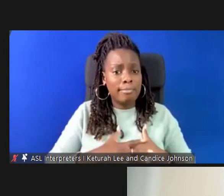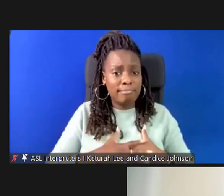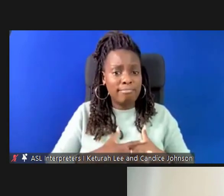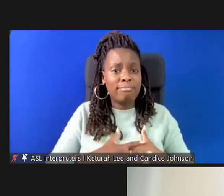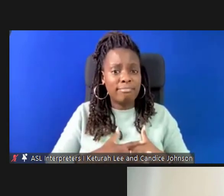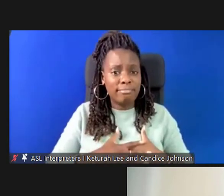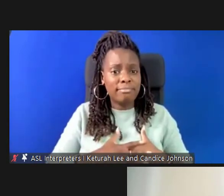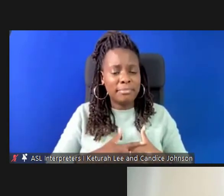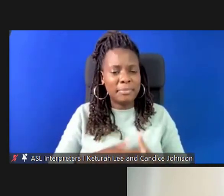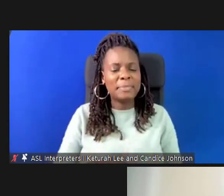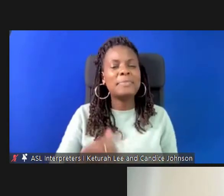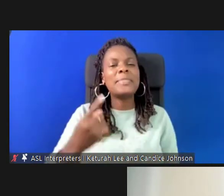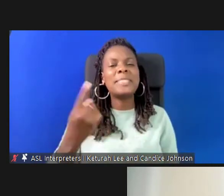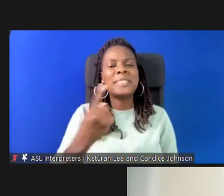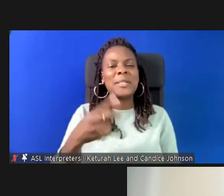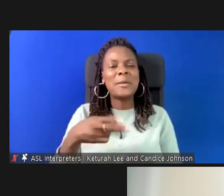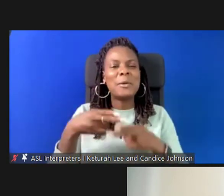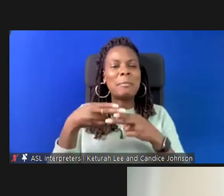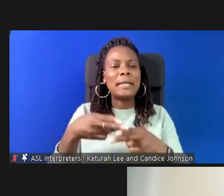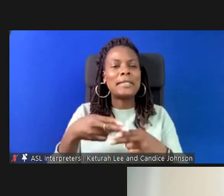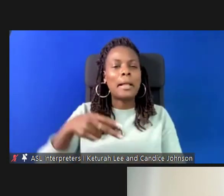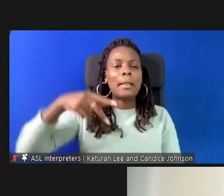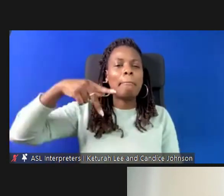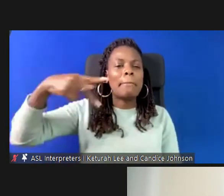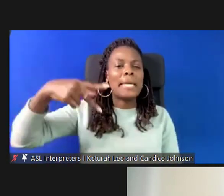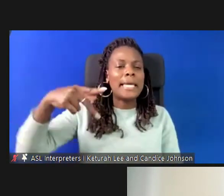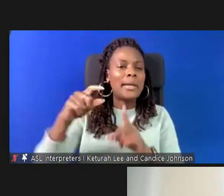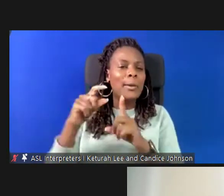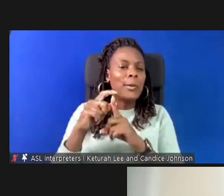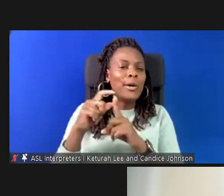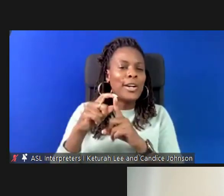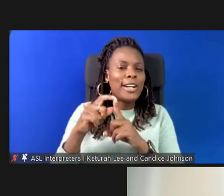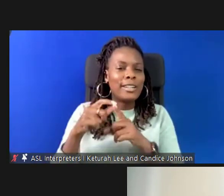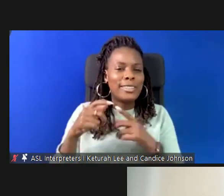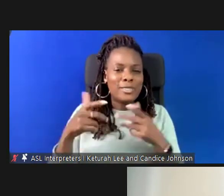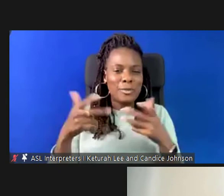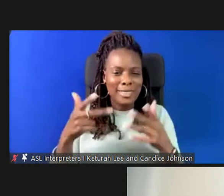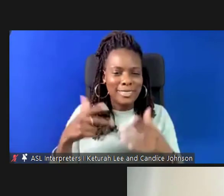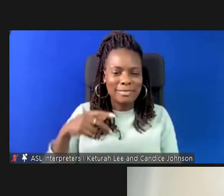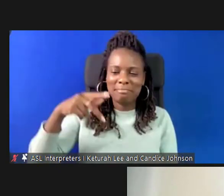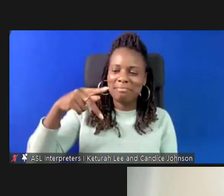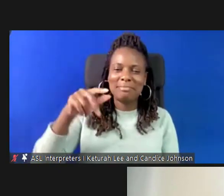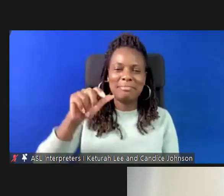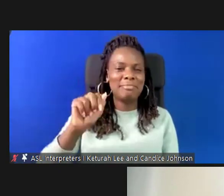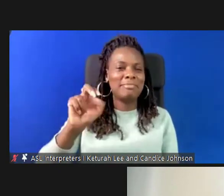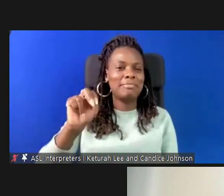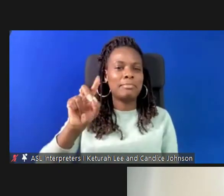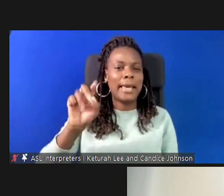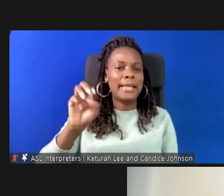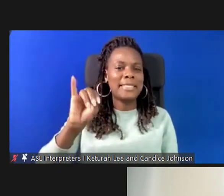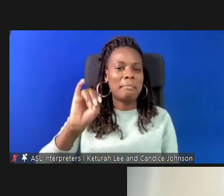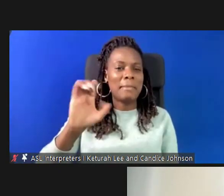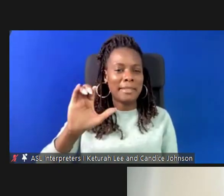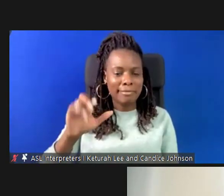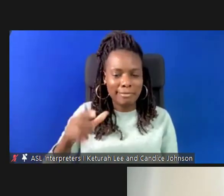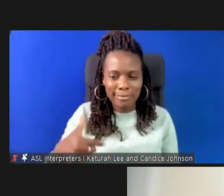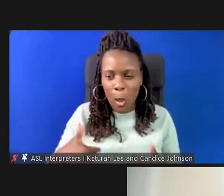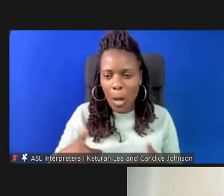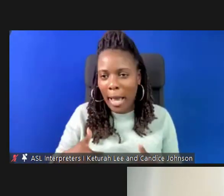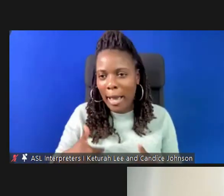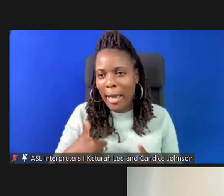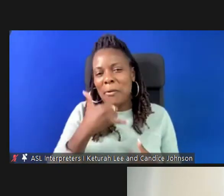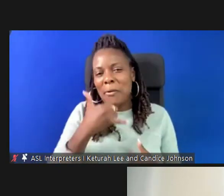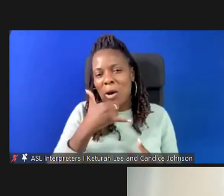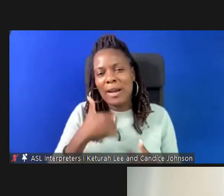Someone mentioned the P word, the tiny P word called pandemic. And so I think I would be remiss if we didn't spend a little bit of